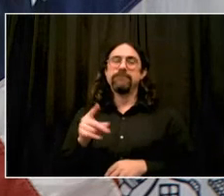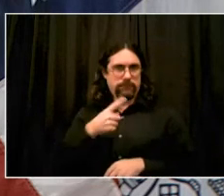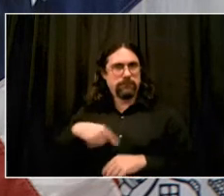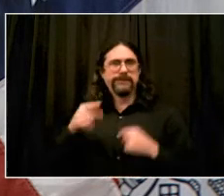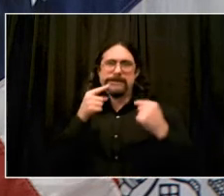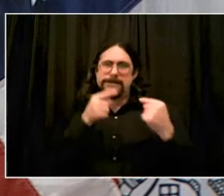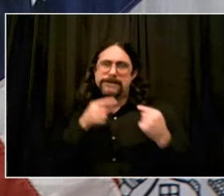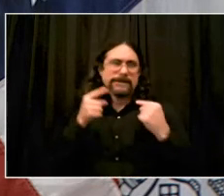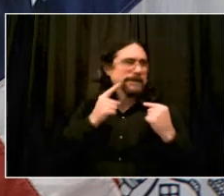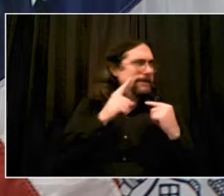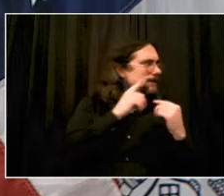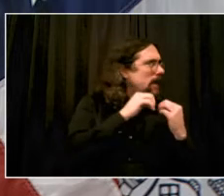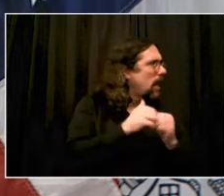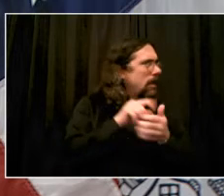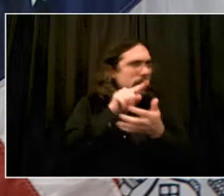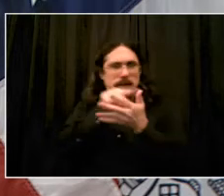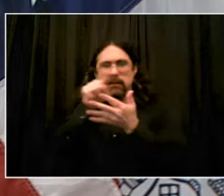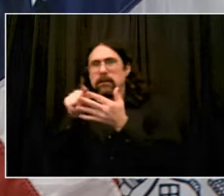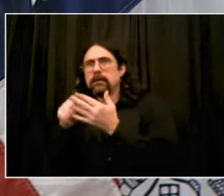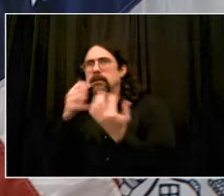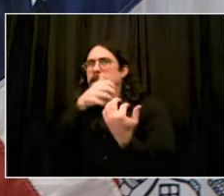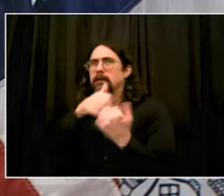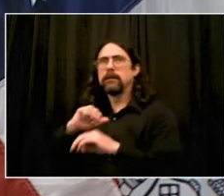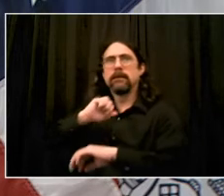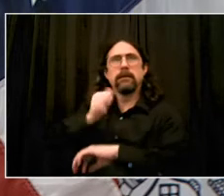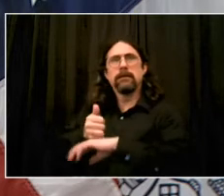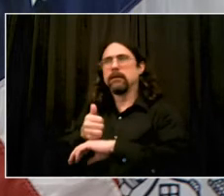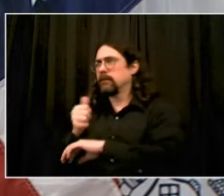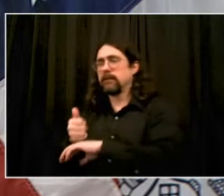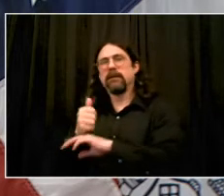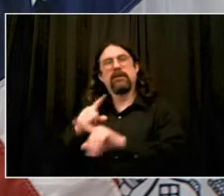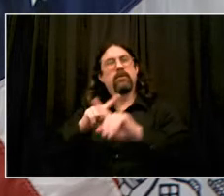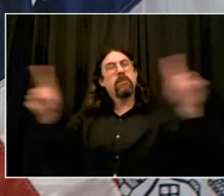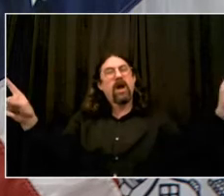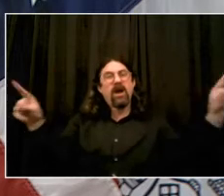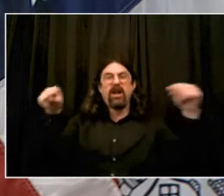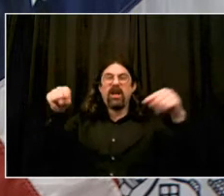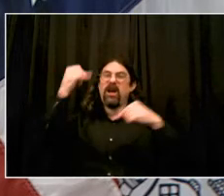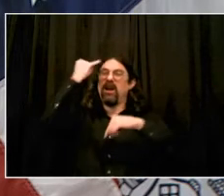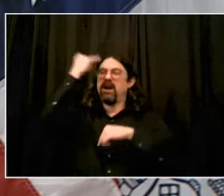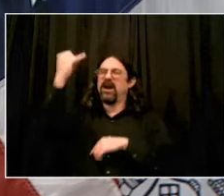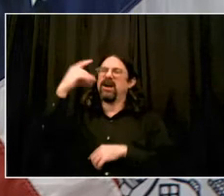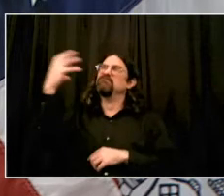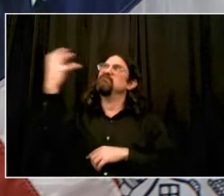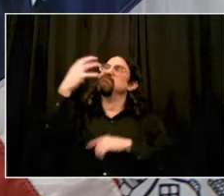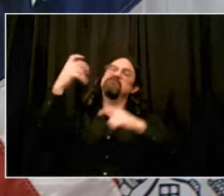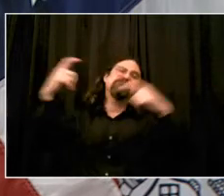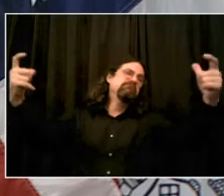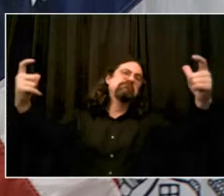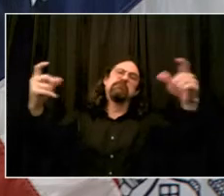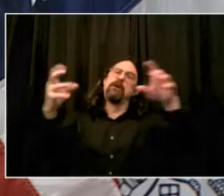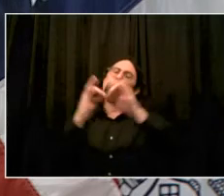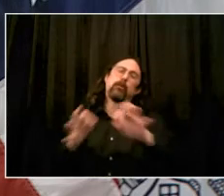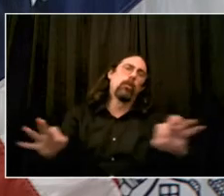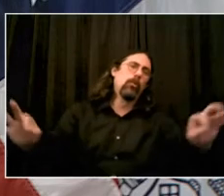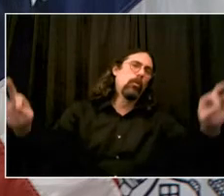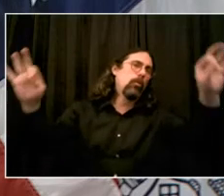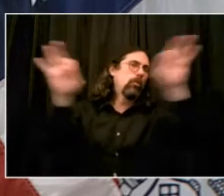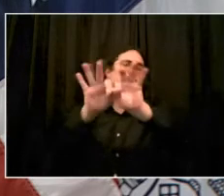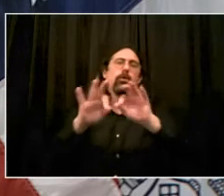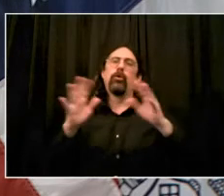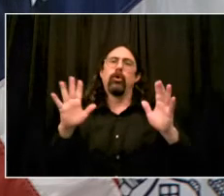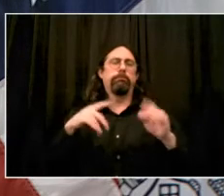this crisis, an opportunity to reinterpret how we support businesses. And